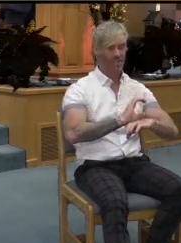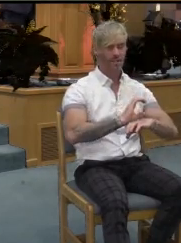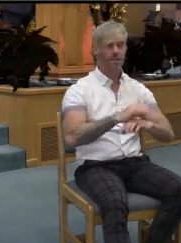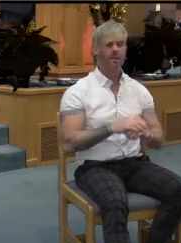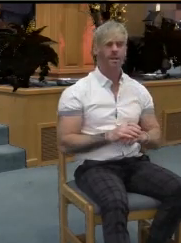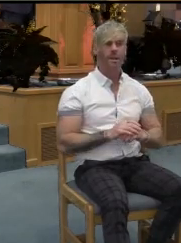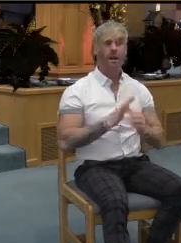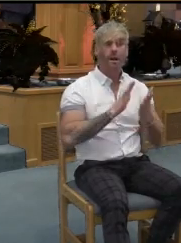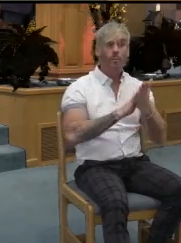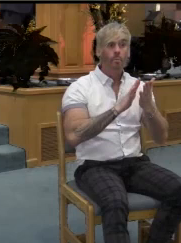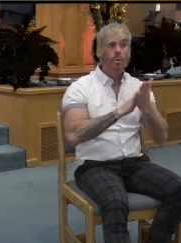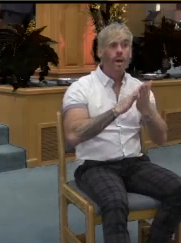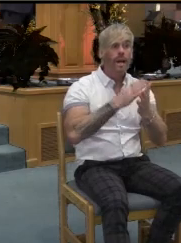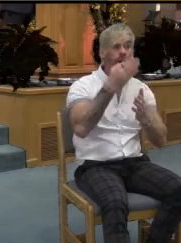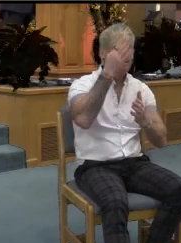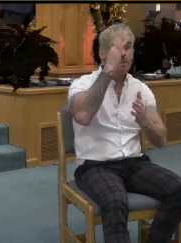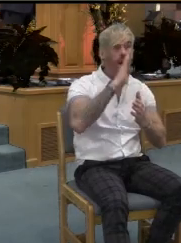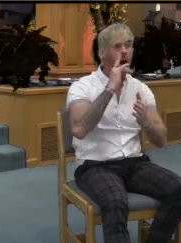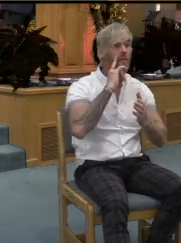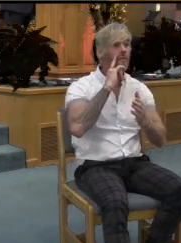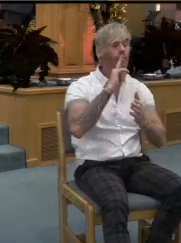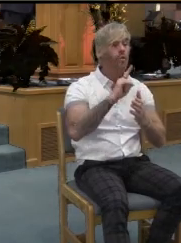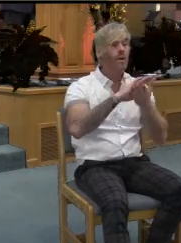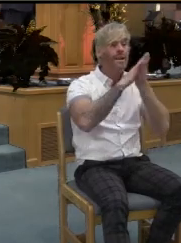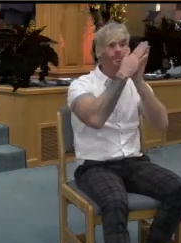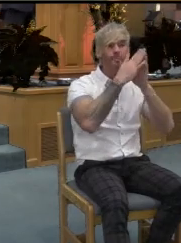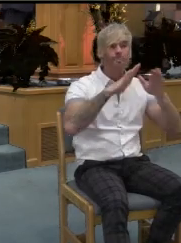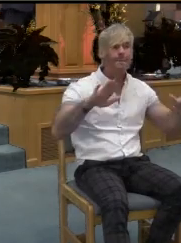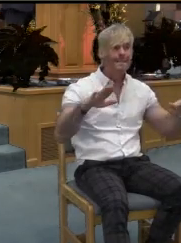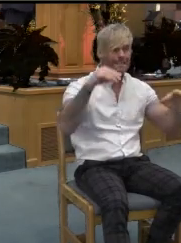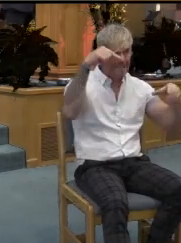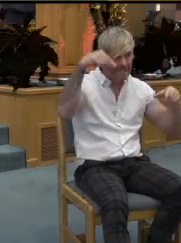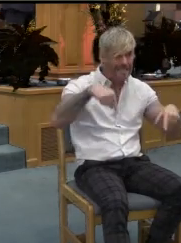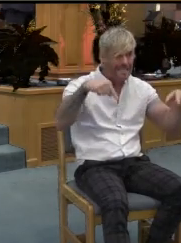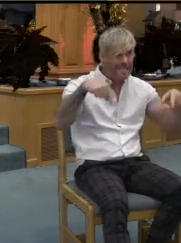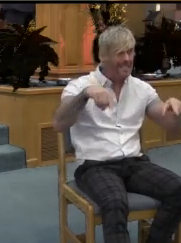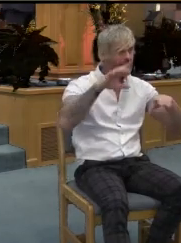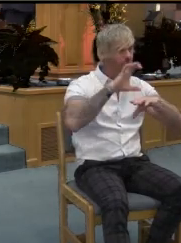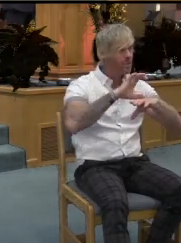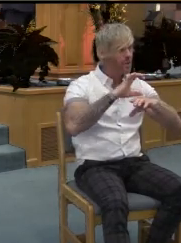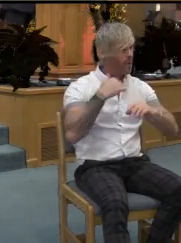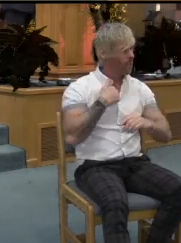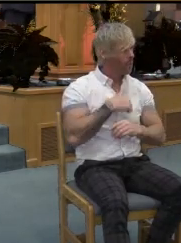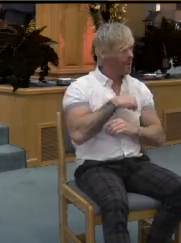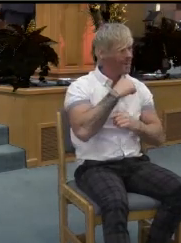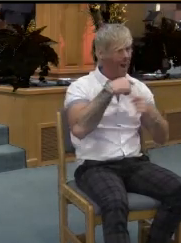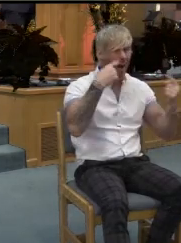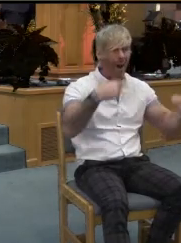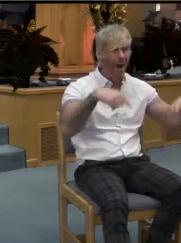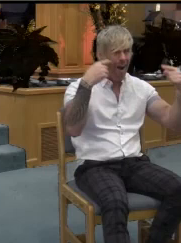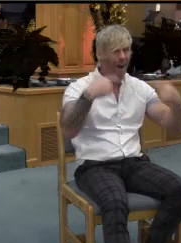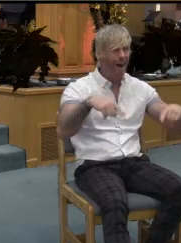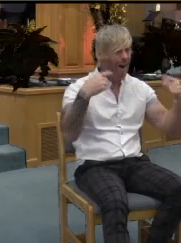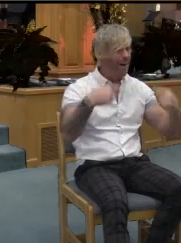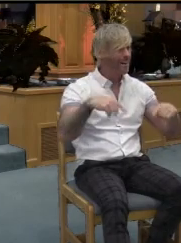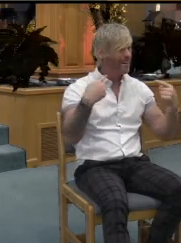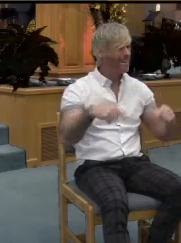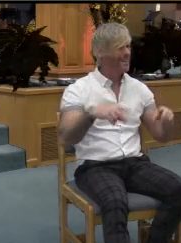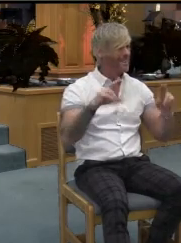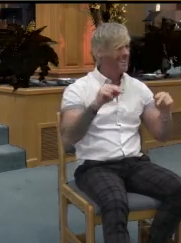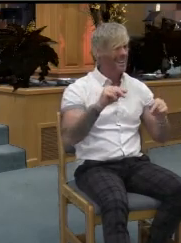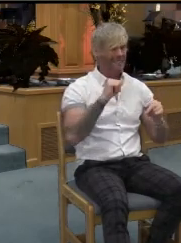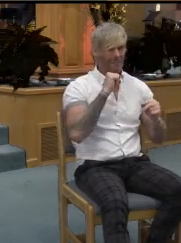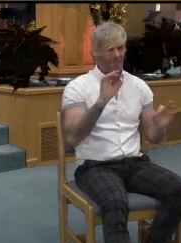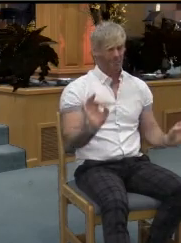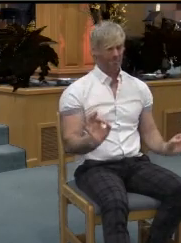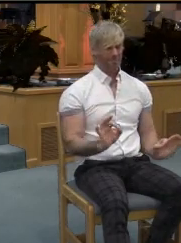Praise God for the peace and the harmony and the unity of this church. We are not going to argue and fight in here over things that don't matter